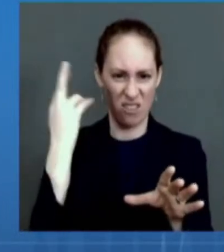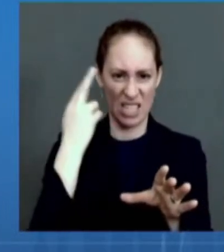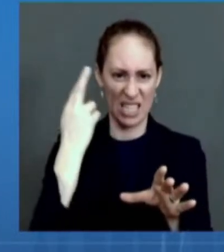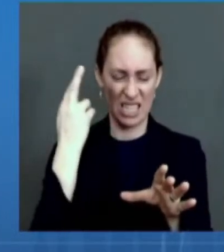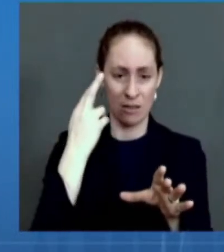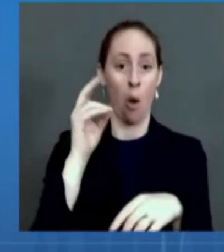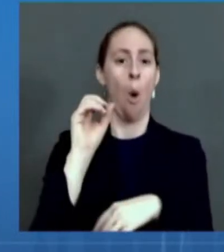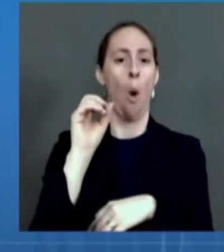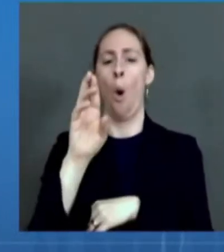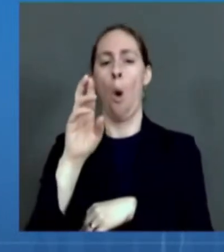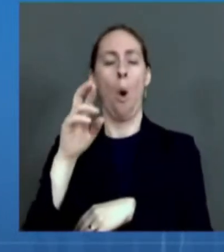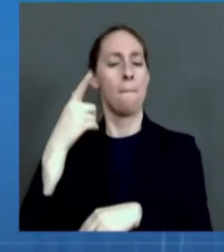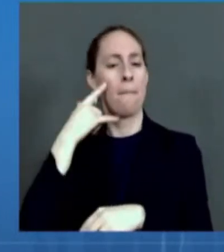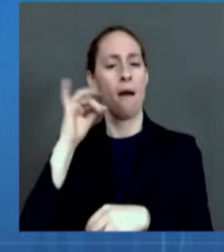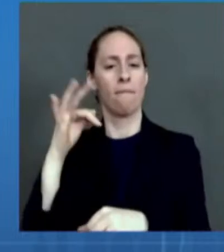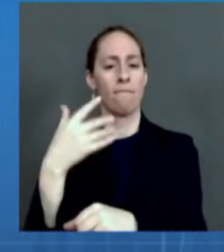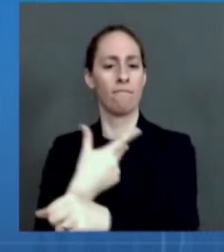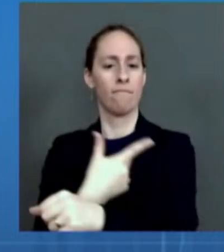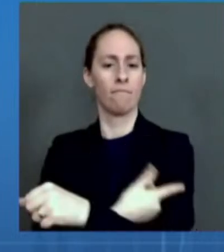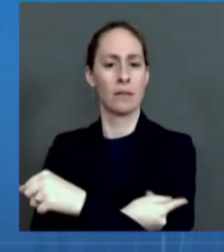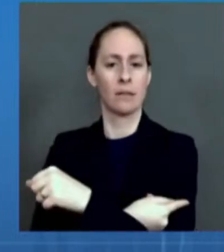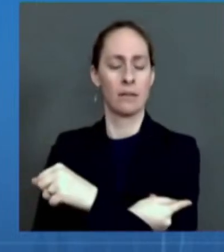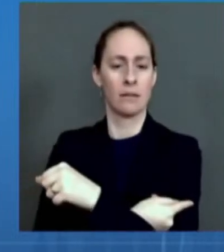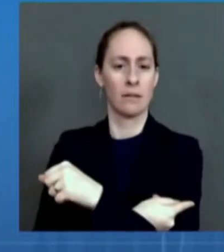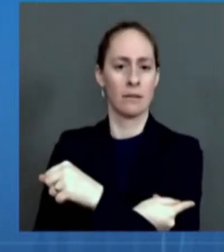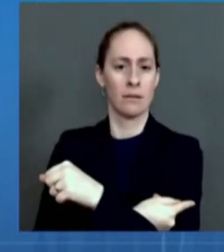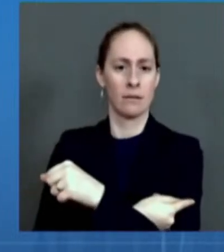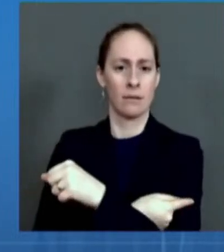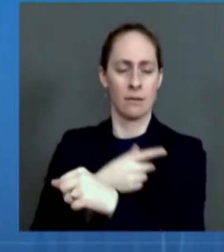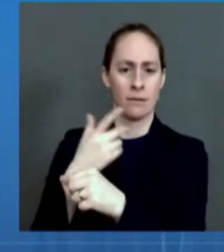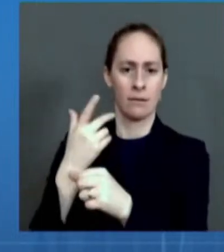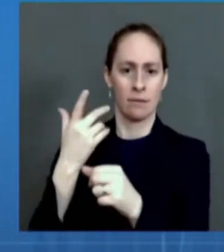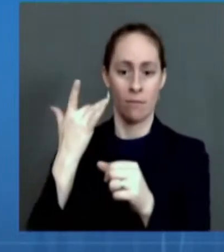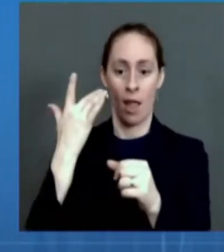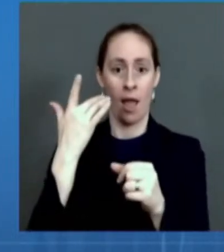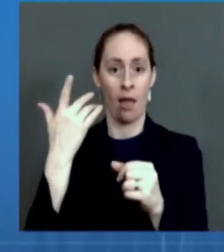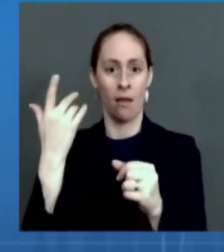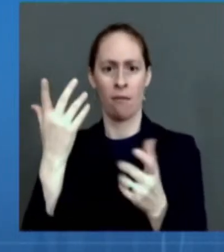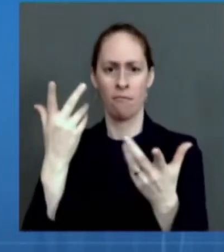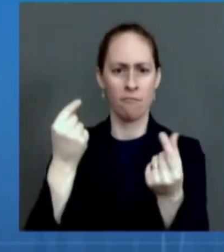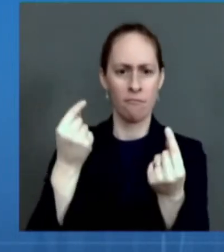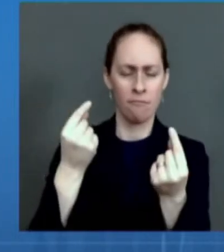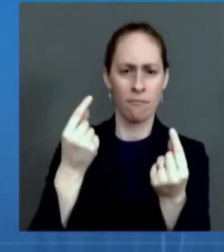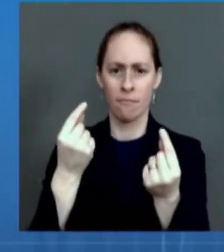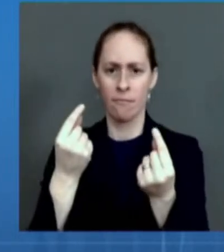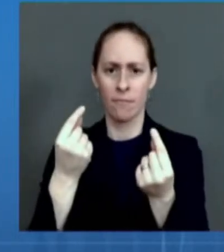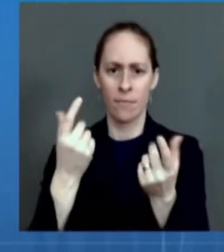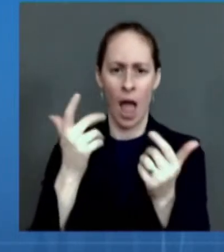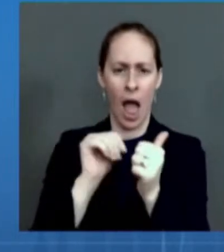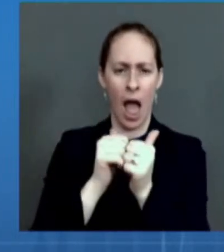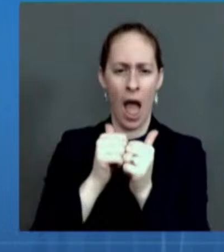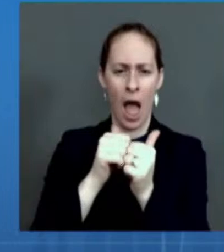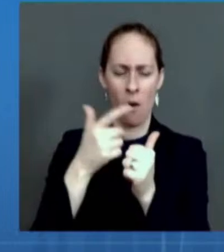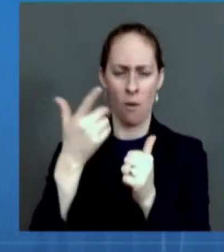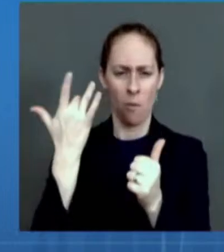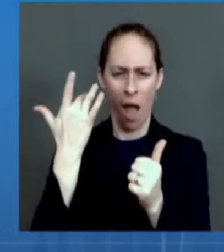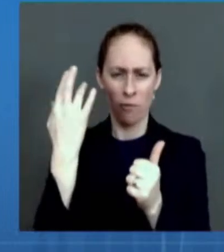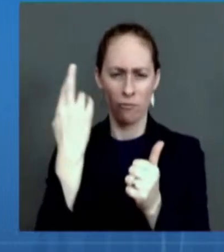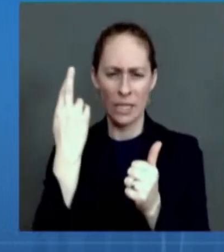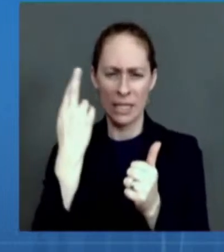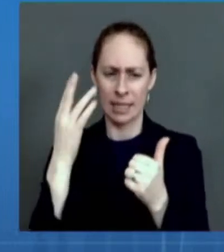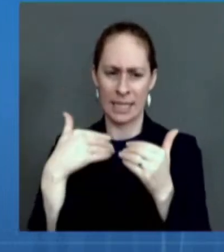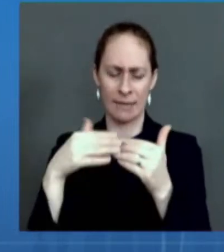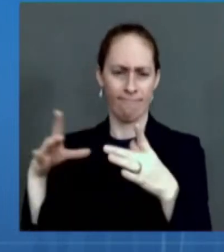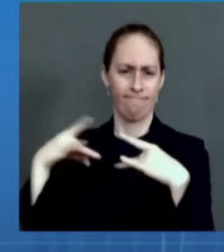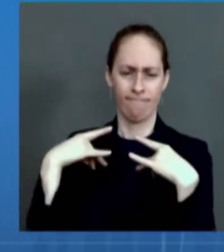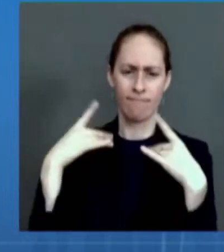Walensky, given your new recommendation for students to test to stay, does that extend to adults who are exposed too?